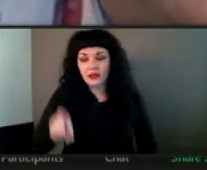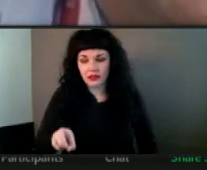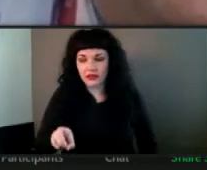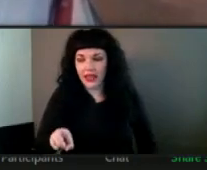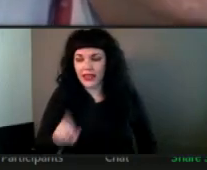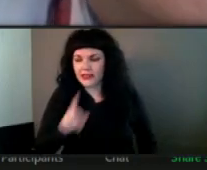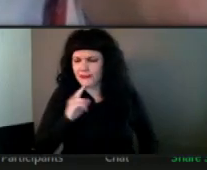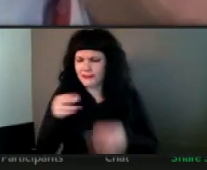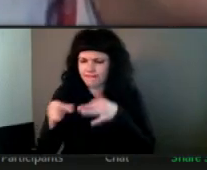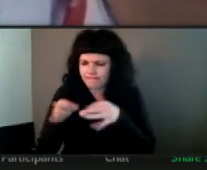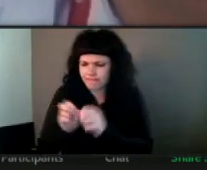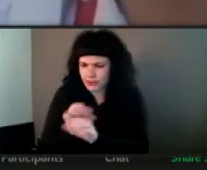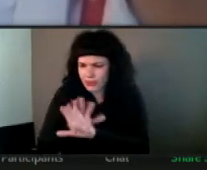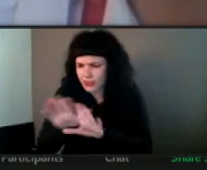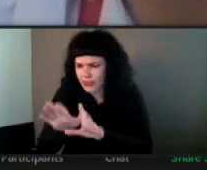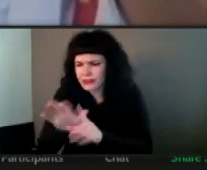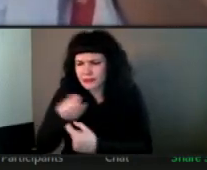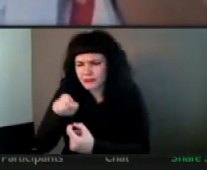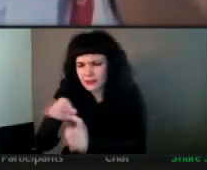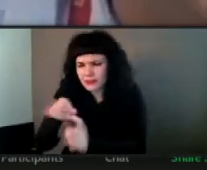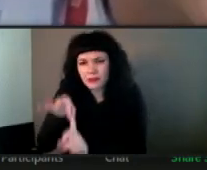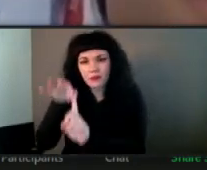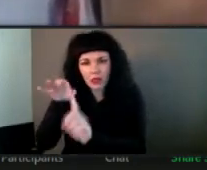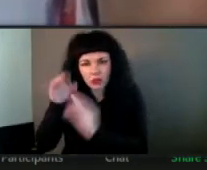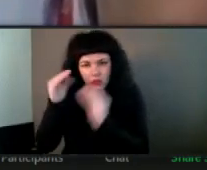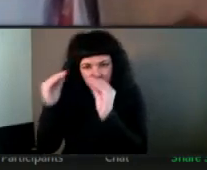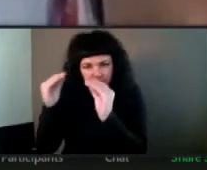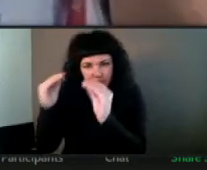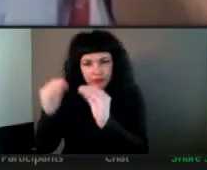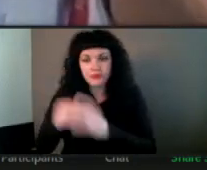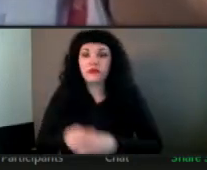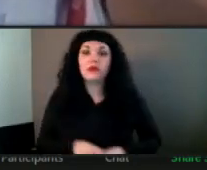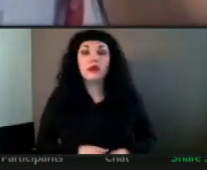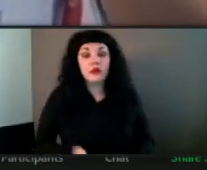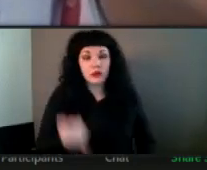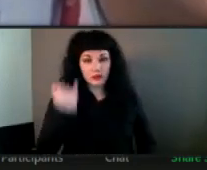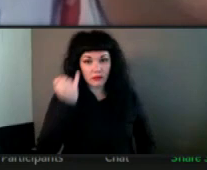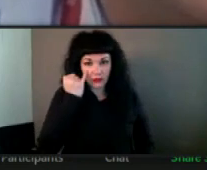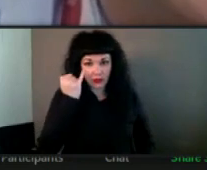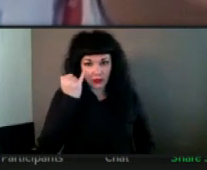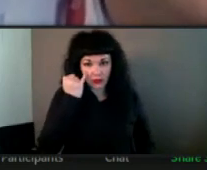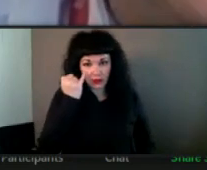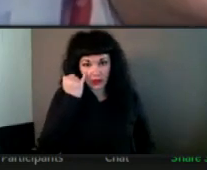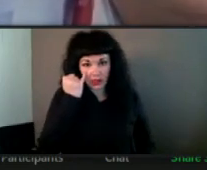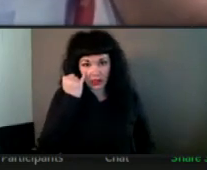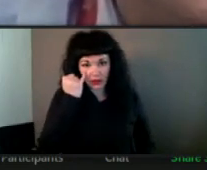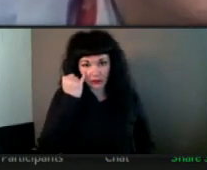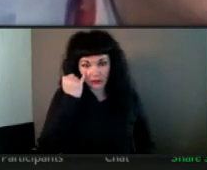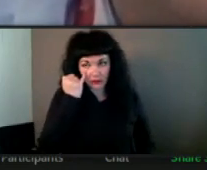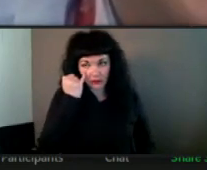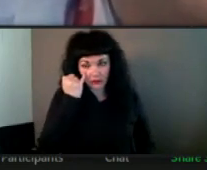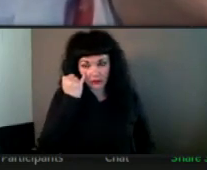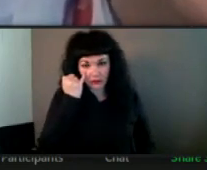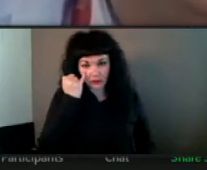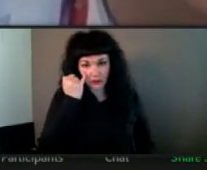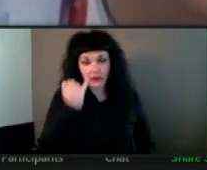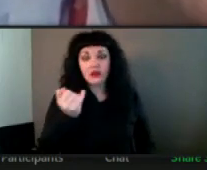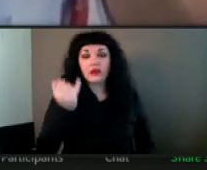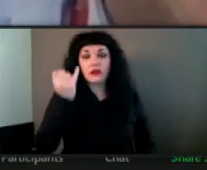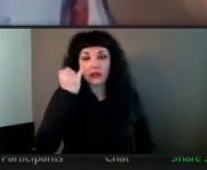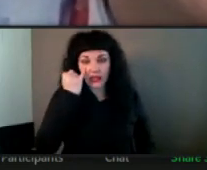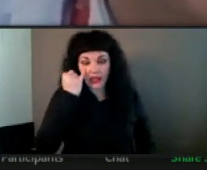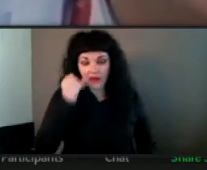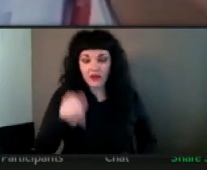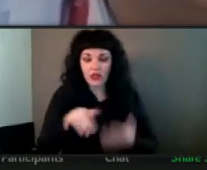things. Now, if the percent positivity in the local community is 5% or less, there was still